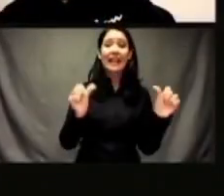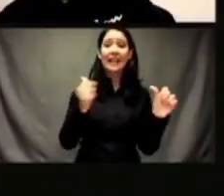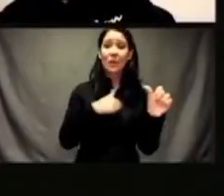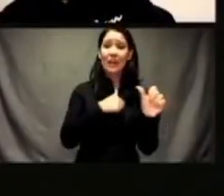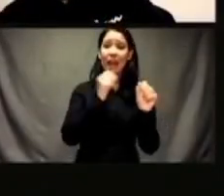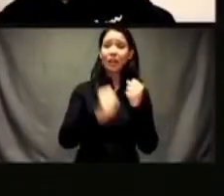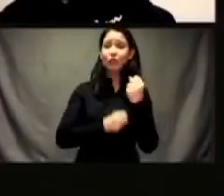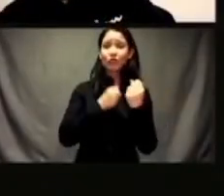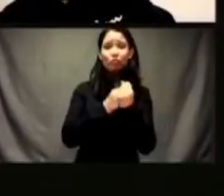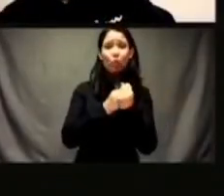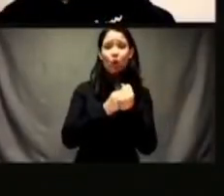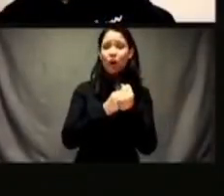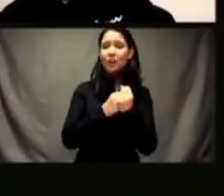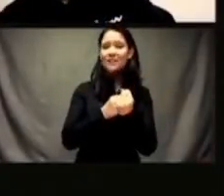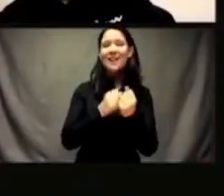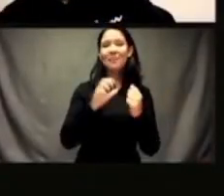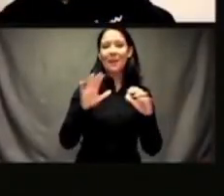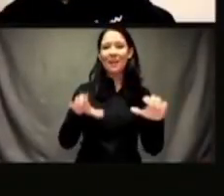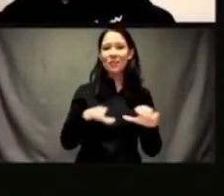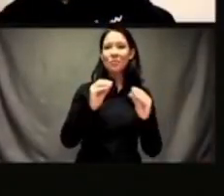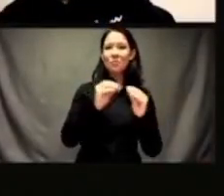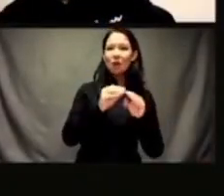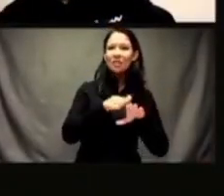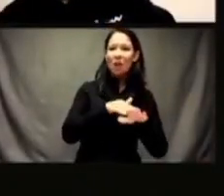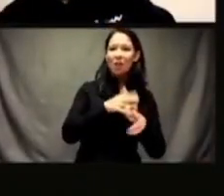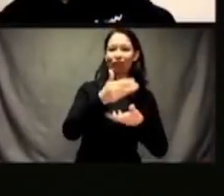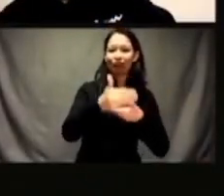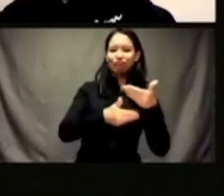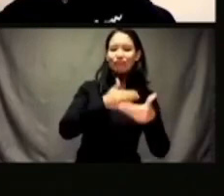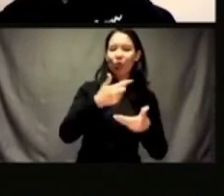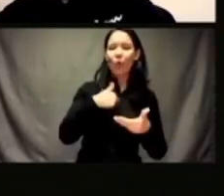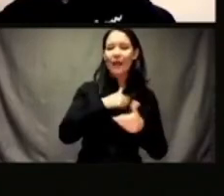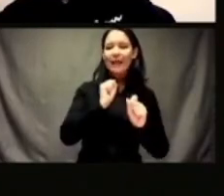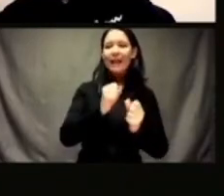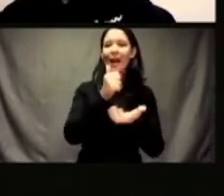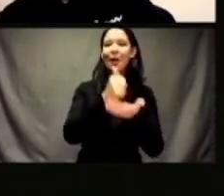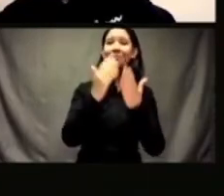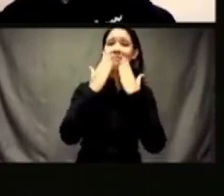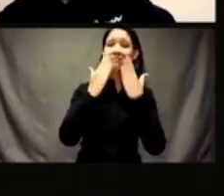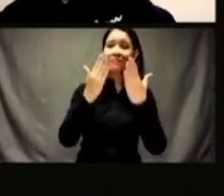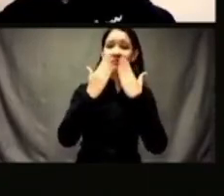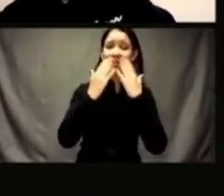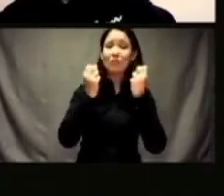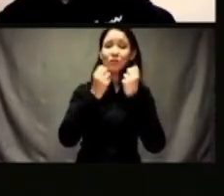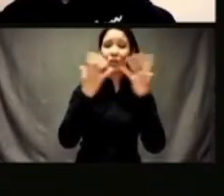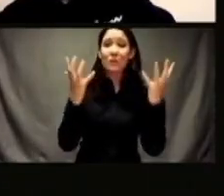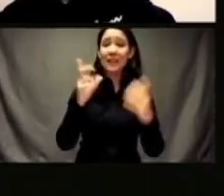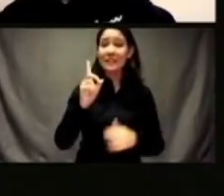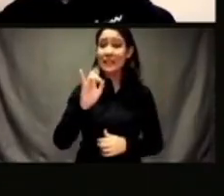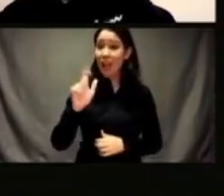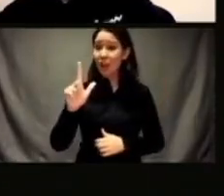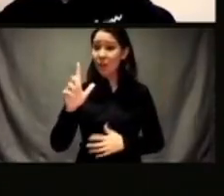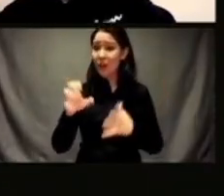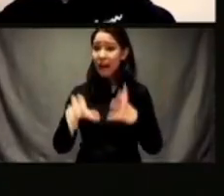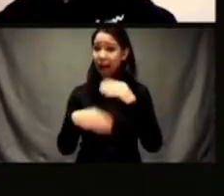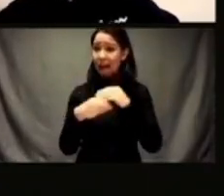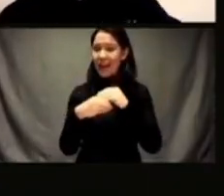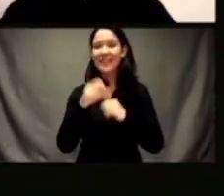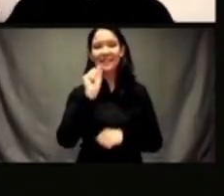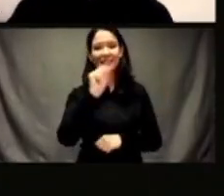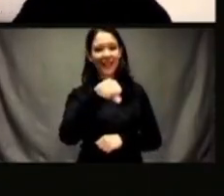on and do it a lot slower, we can talk with you about this. So thank you so much. Daniel, anything you want to say?